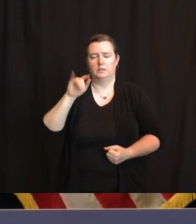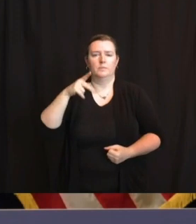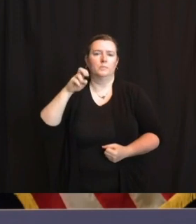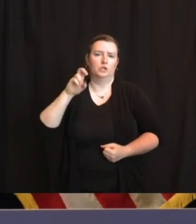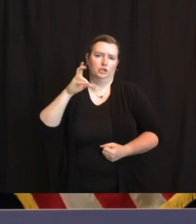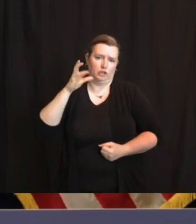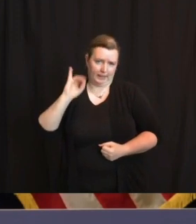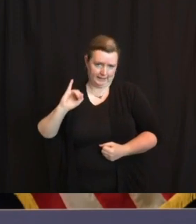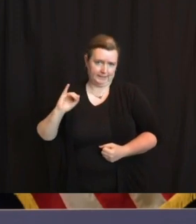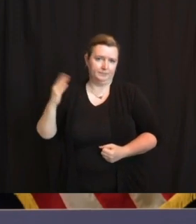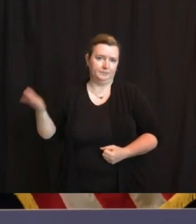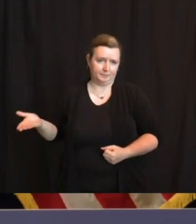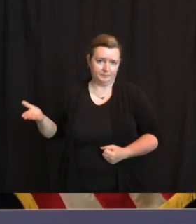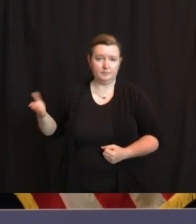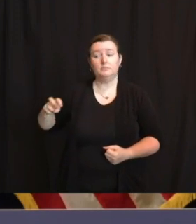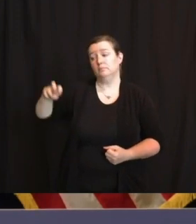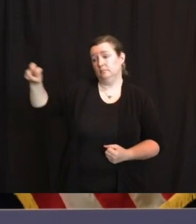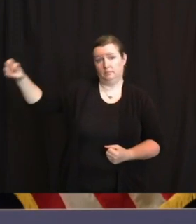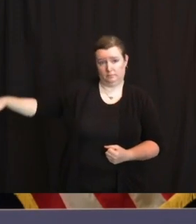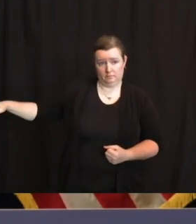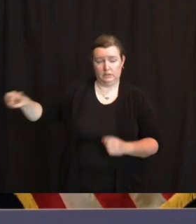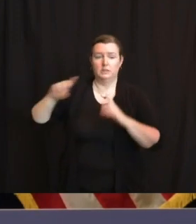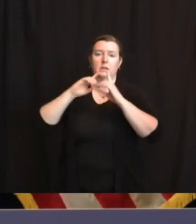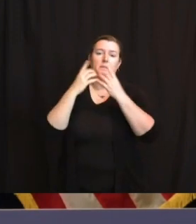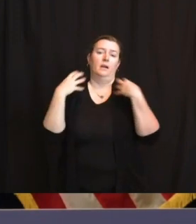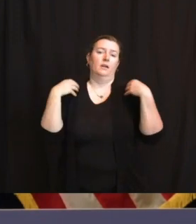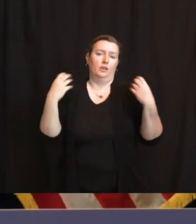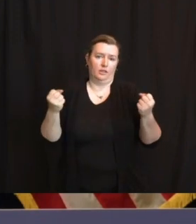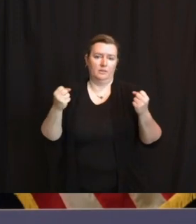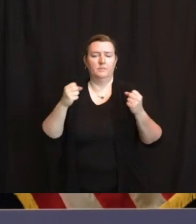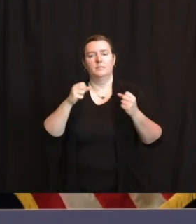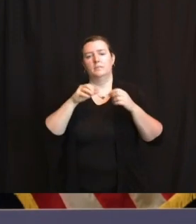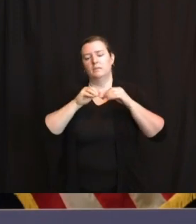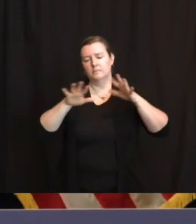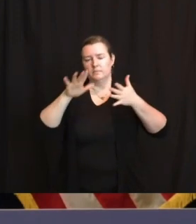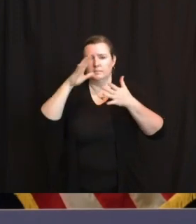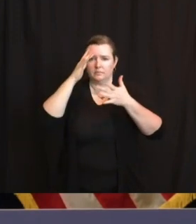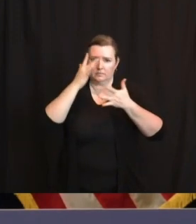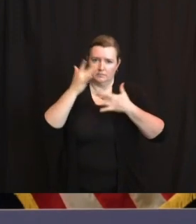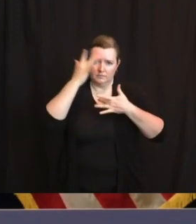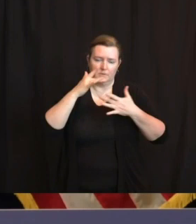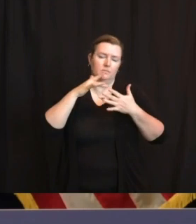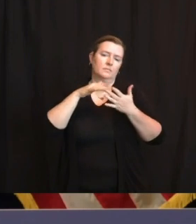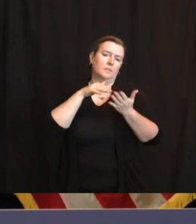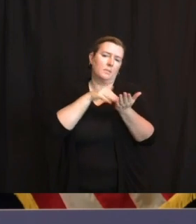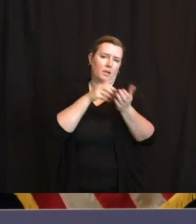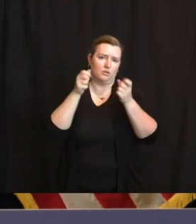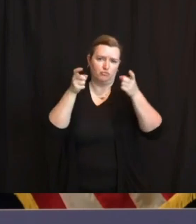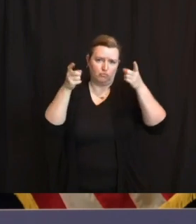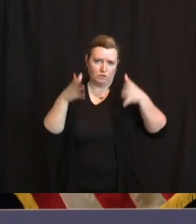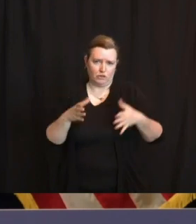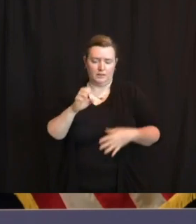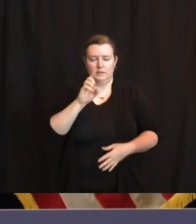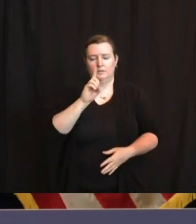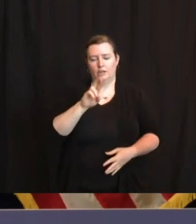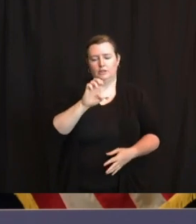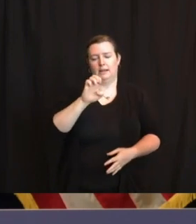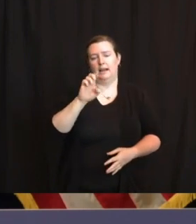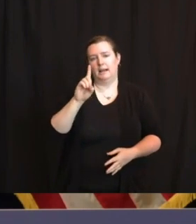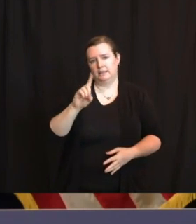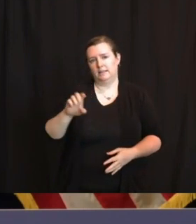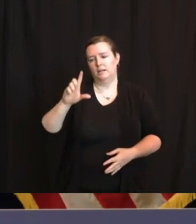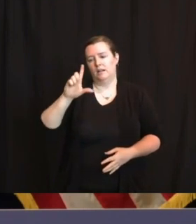the Department of Health's Communicable Disease Service Medical Director, another familiar face, Dr. Ed Lifshitz. Honored to have you both, as